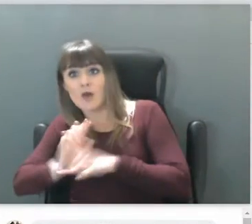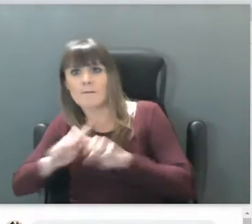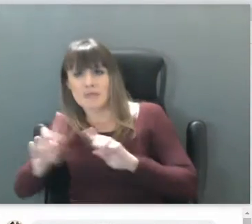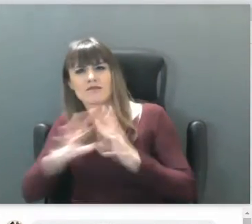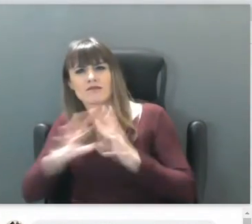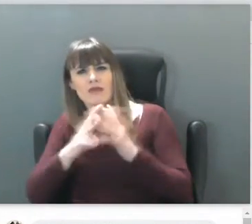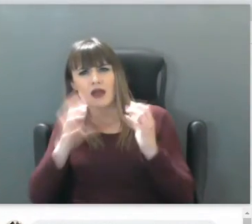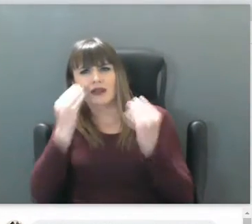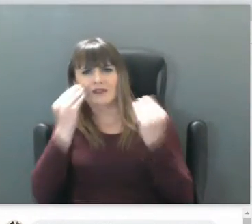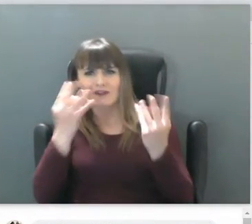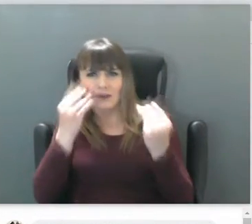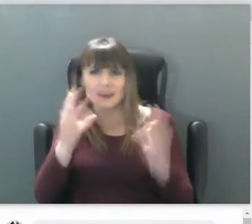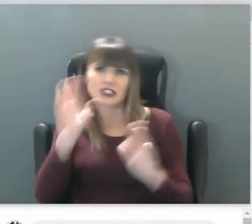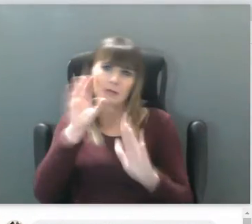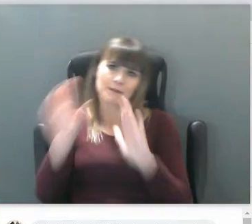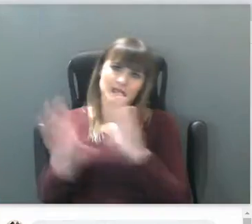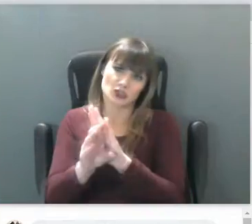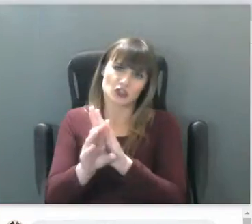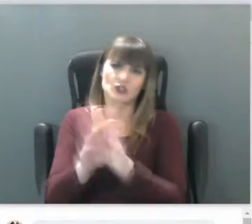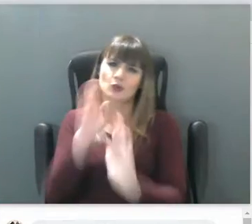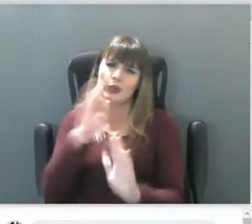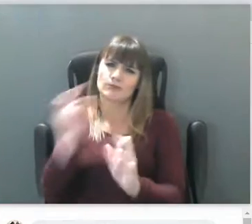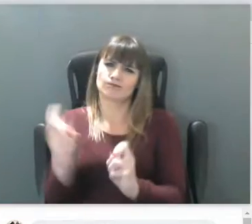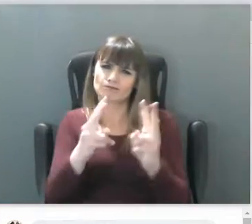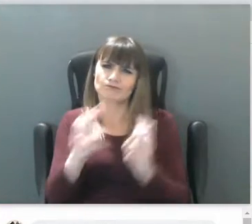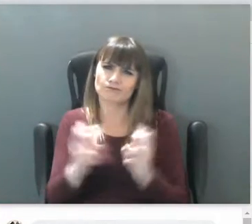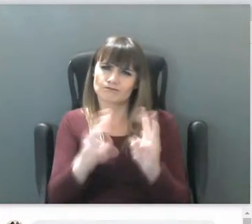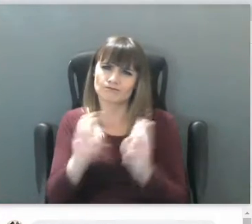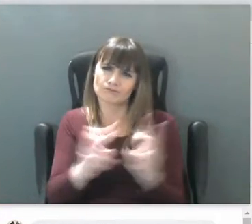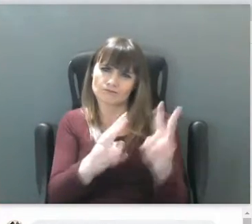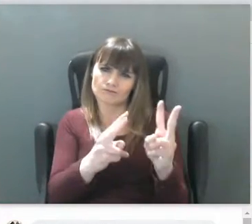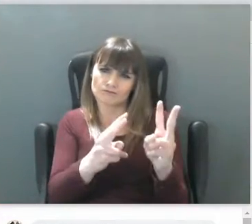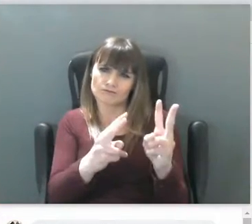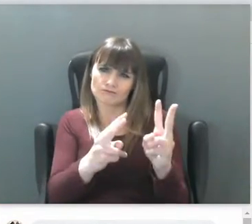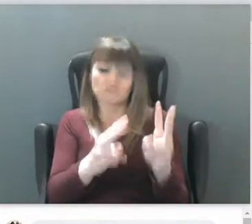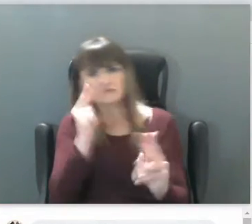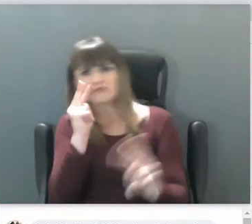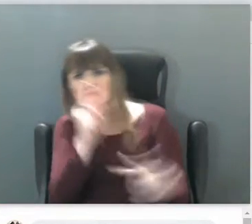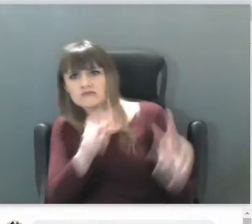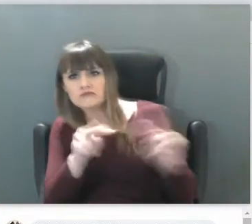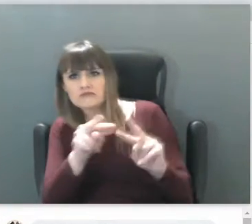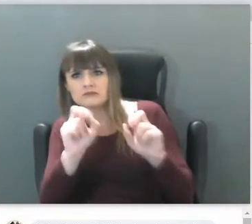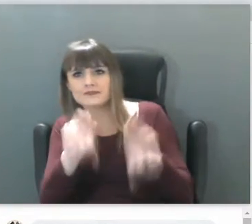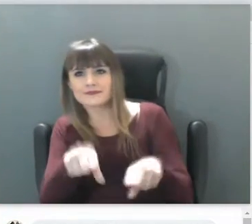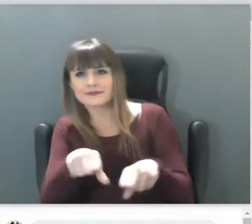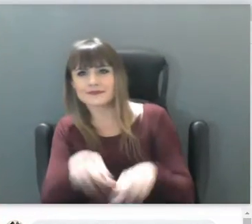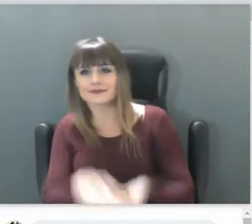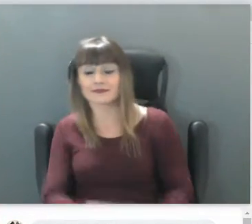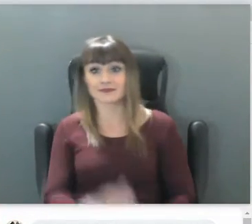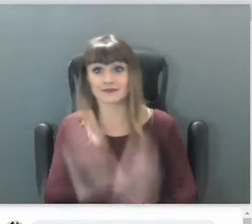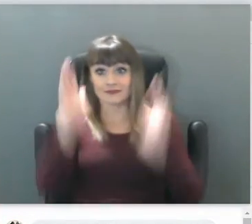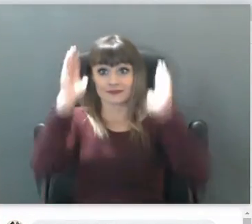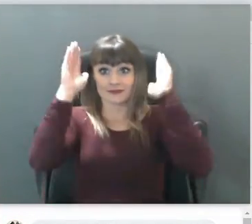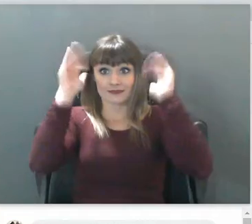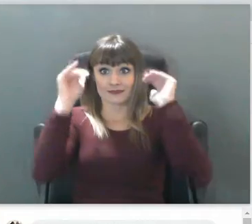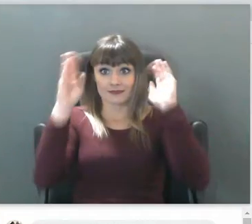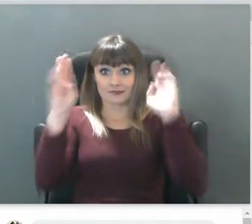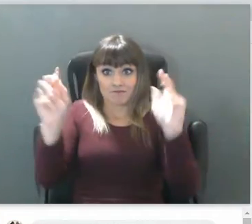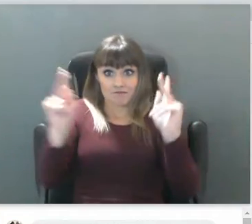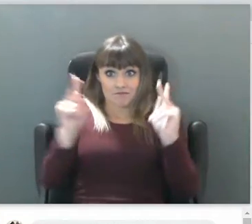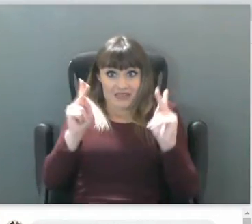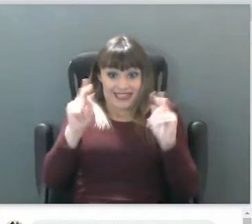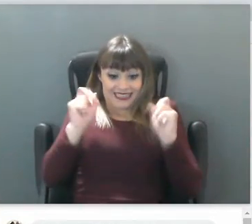information, especially now that we're going to be opening. So look for that. And, we're hoping to get back to some events this